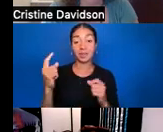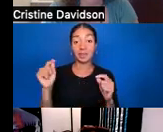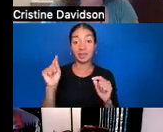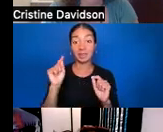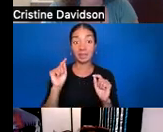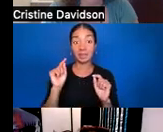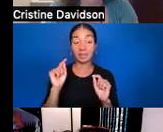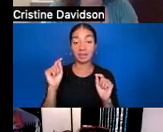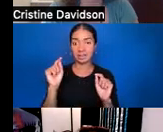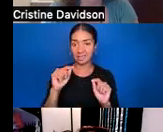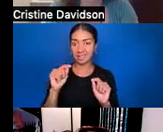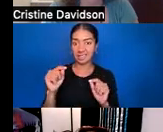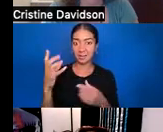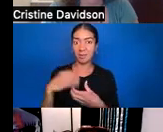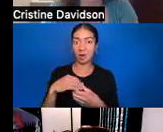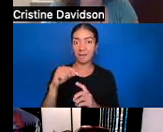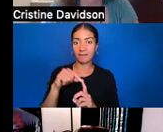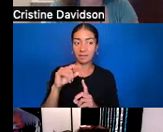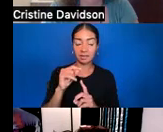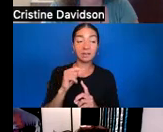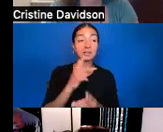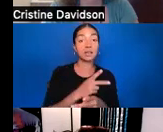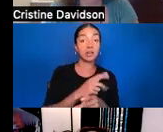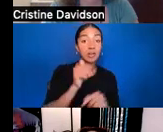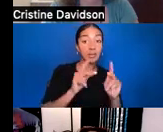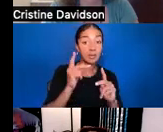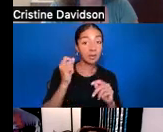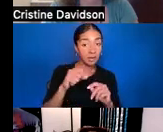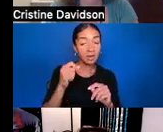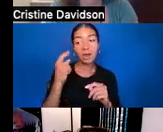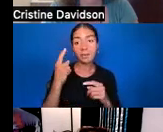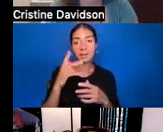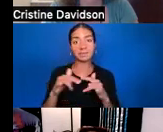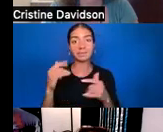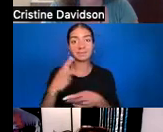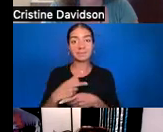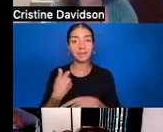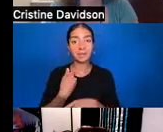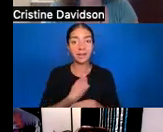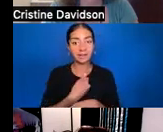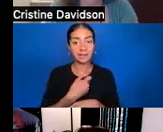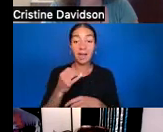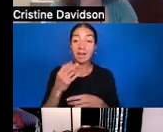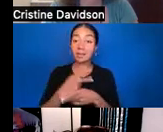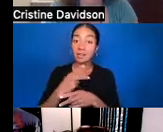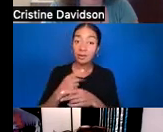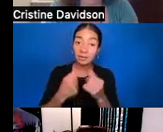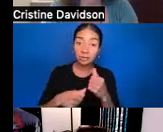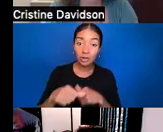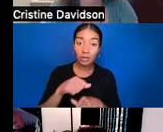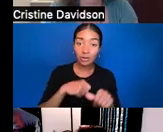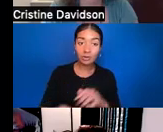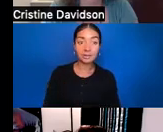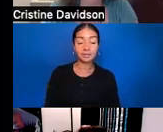it is taking care of other people, but also taking care of ourselves. And at the end of the day, taking care of each other. So